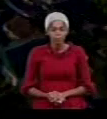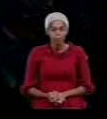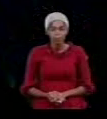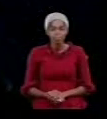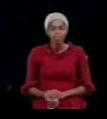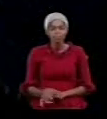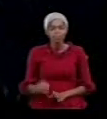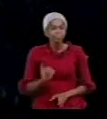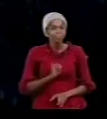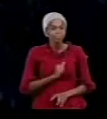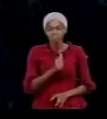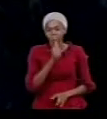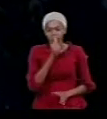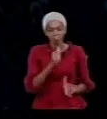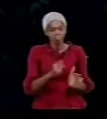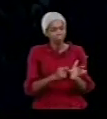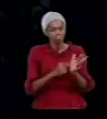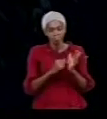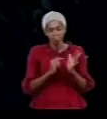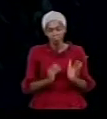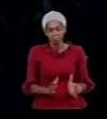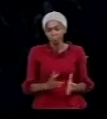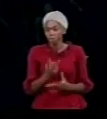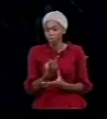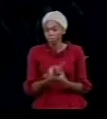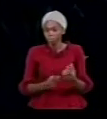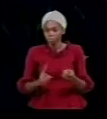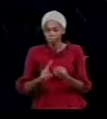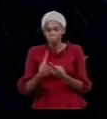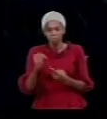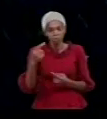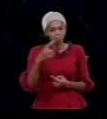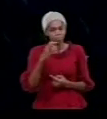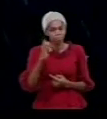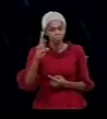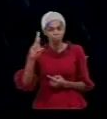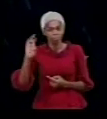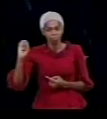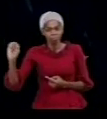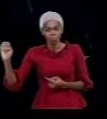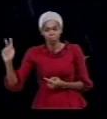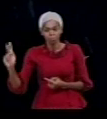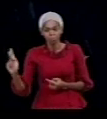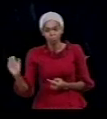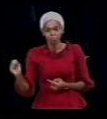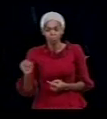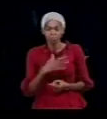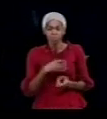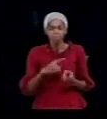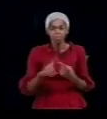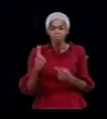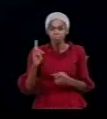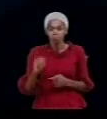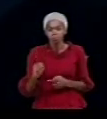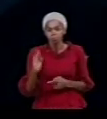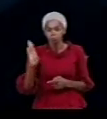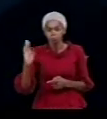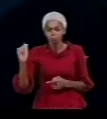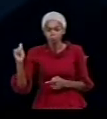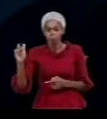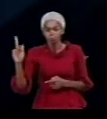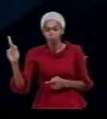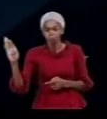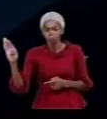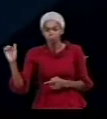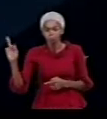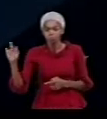I am debtor both to the Greeks and to the barbarians,